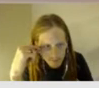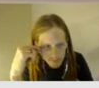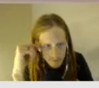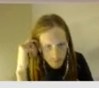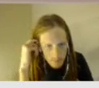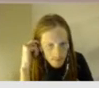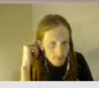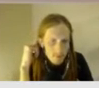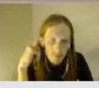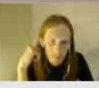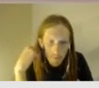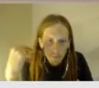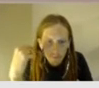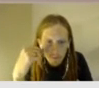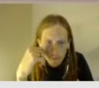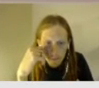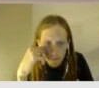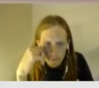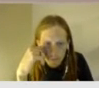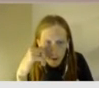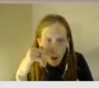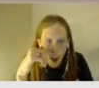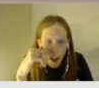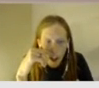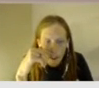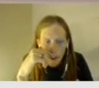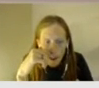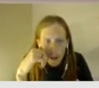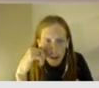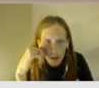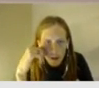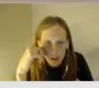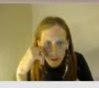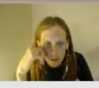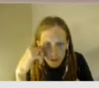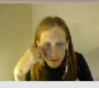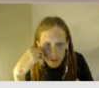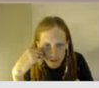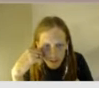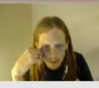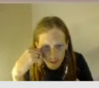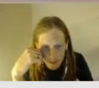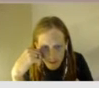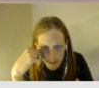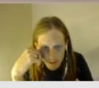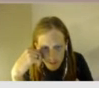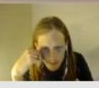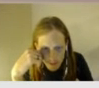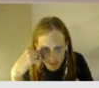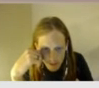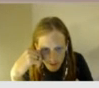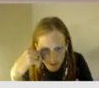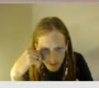and you know, I had the camera there. I wasn't even thinking about making a photo, but then kind of not knowing what else to do, I